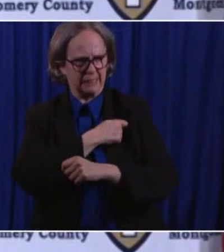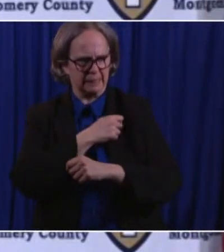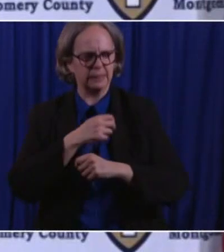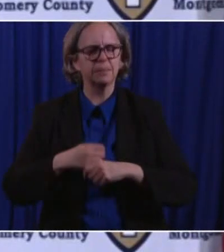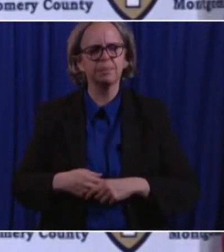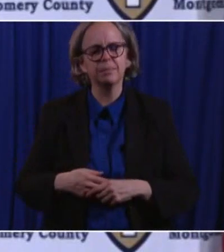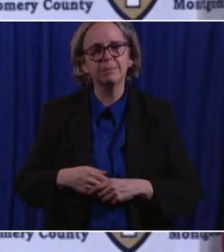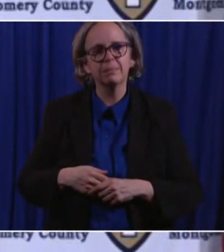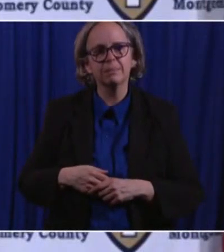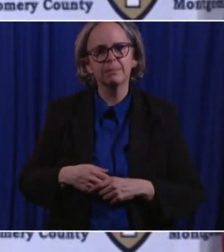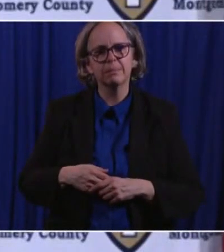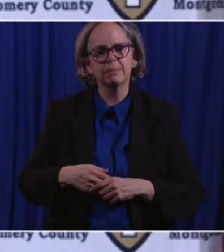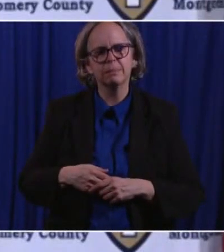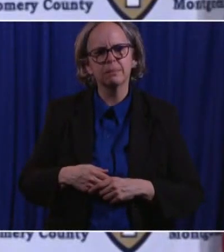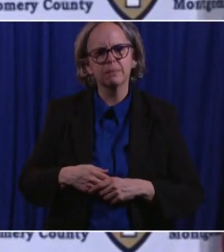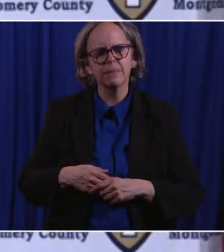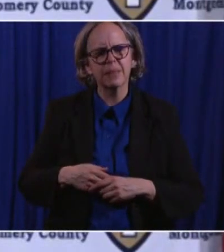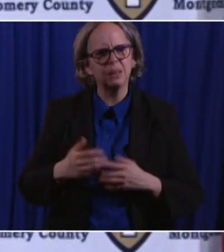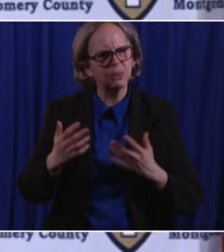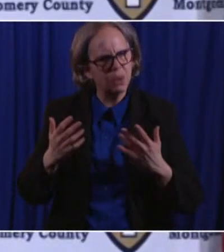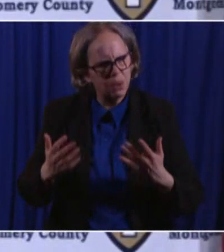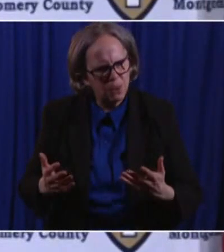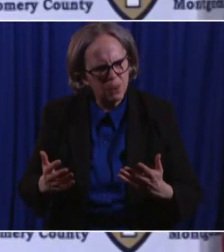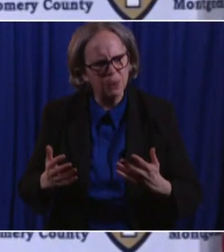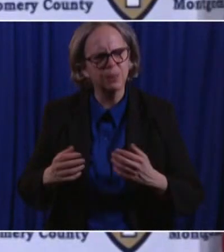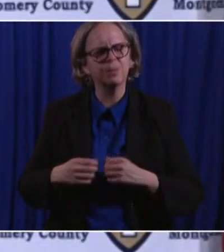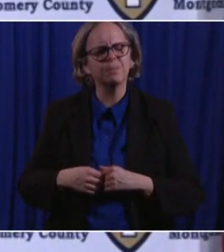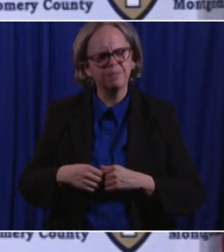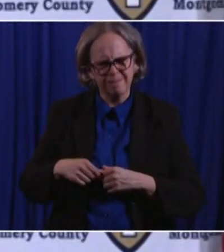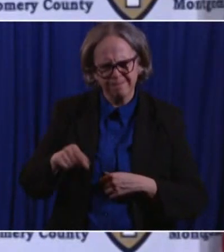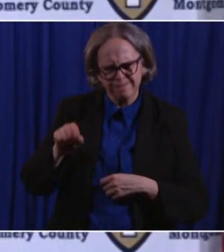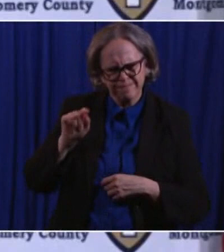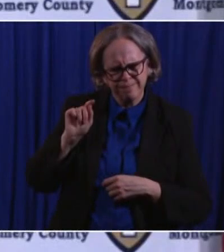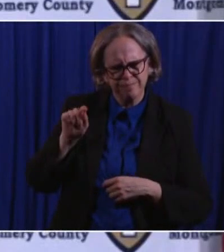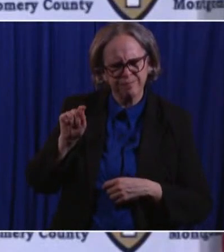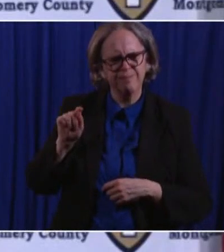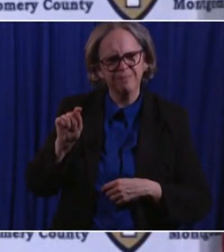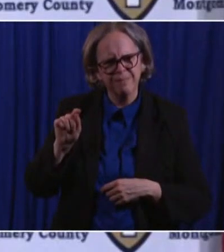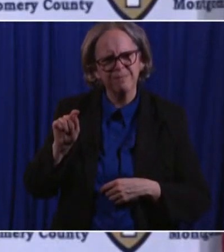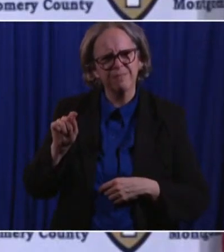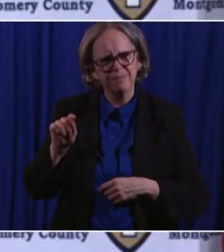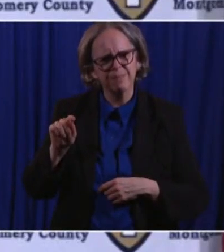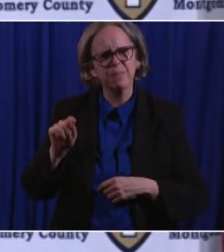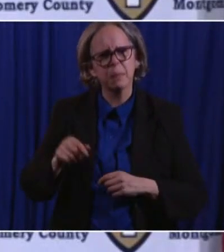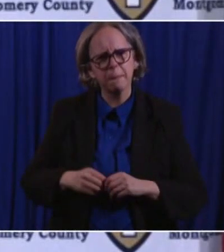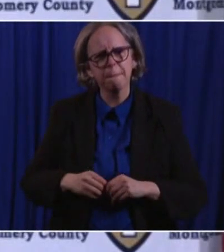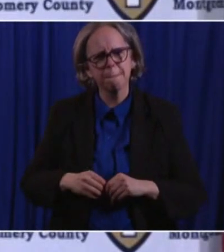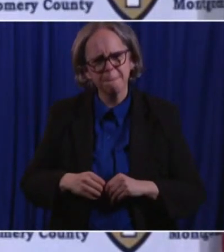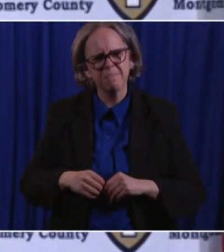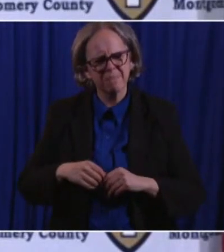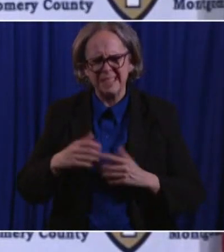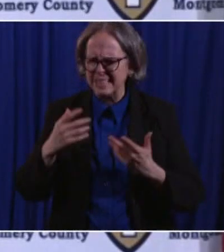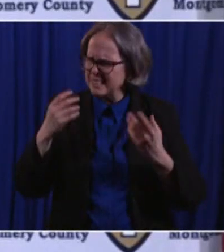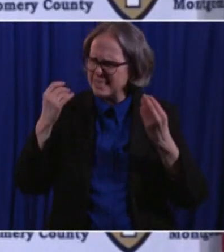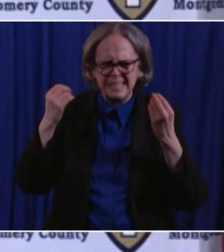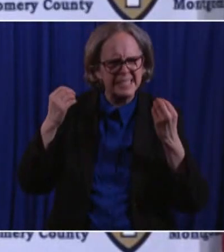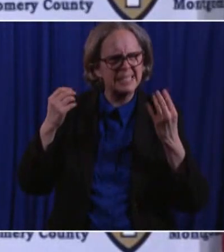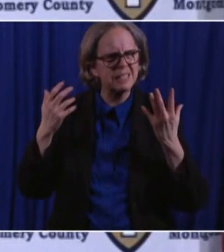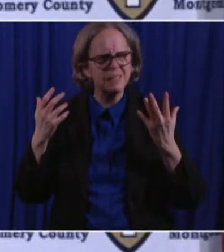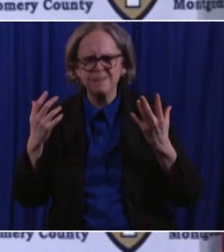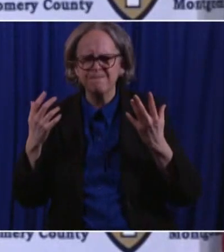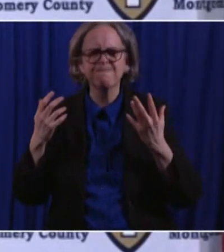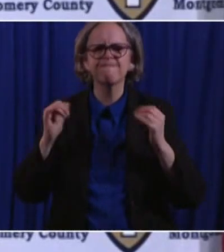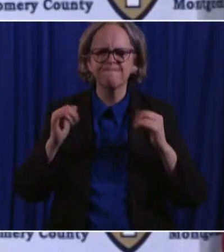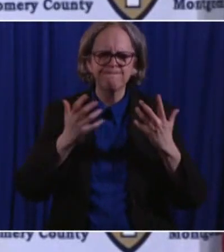We know in the not too distant future, we will be looking at a situation where our goal